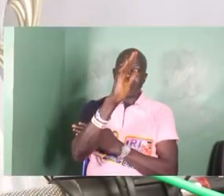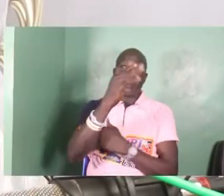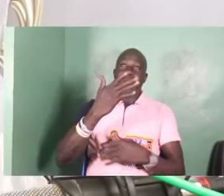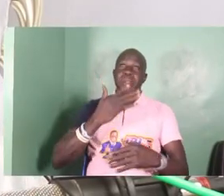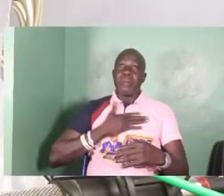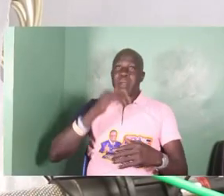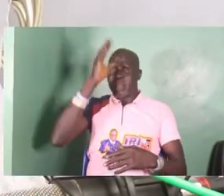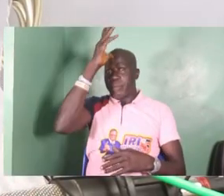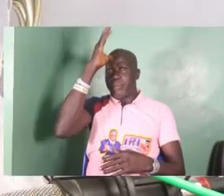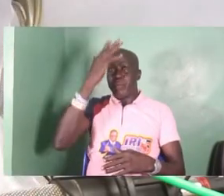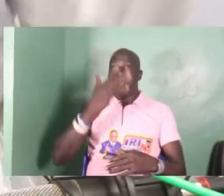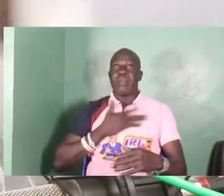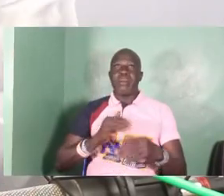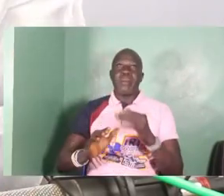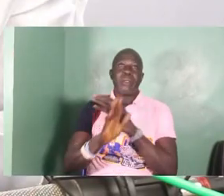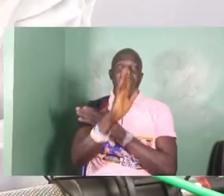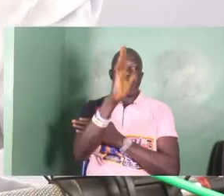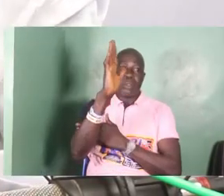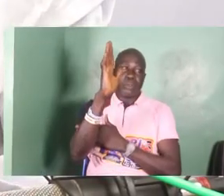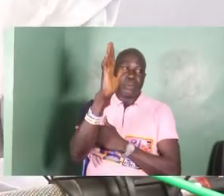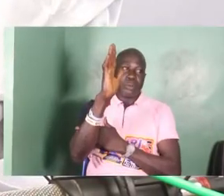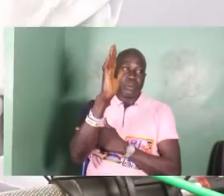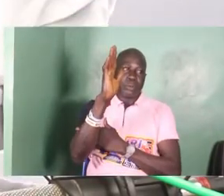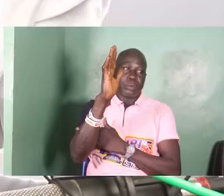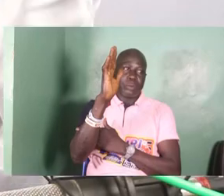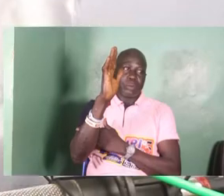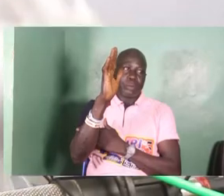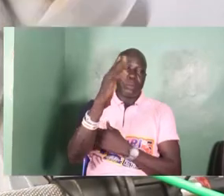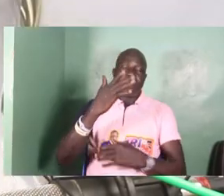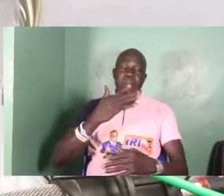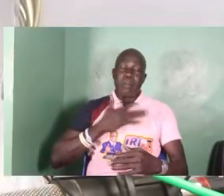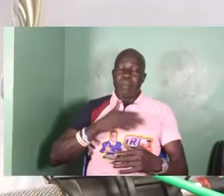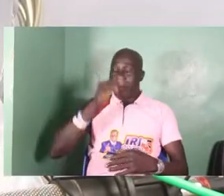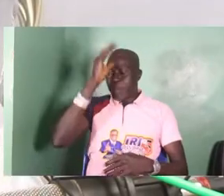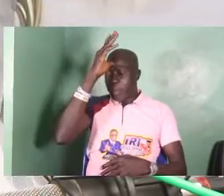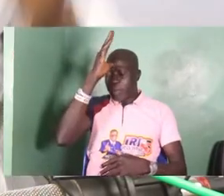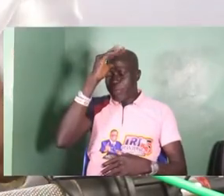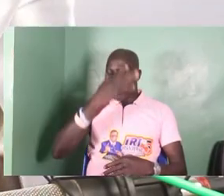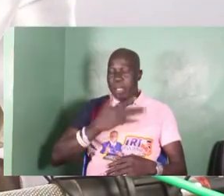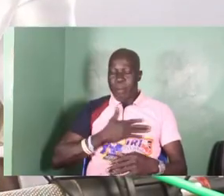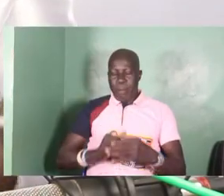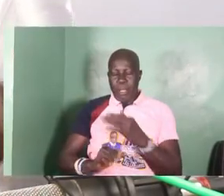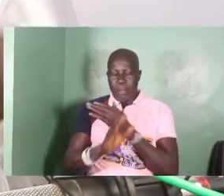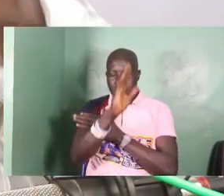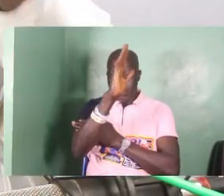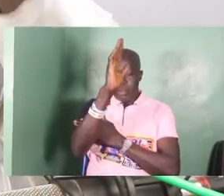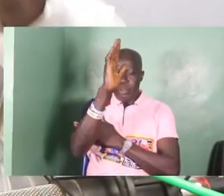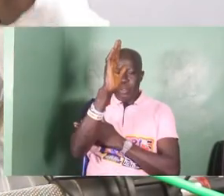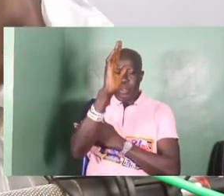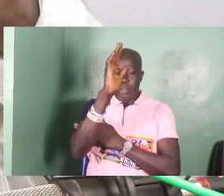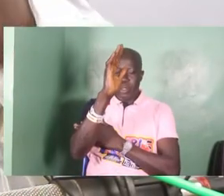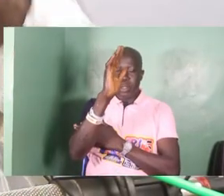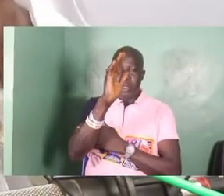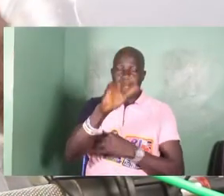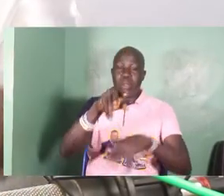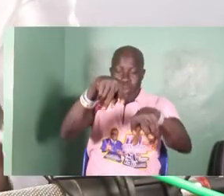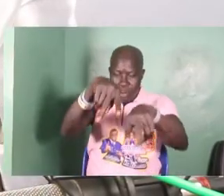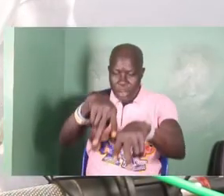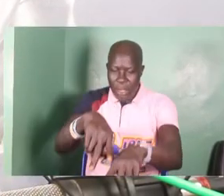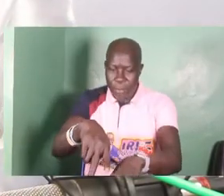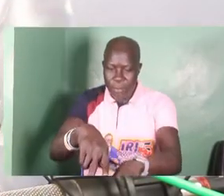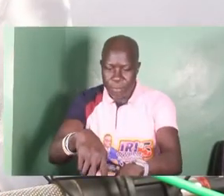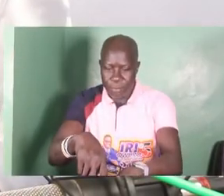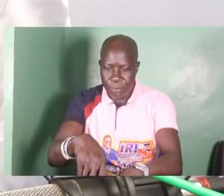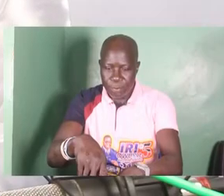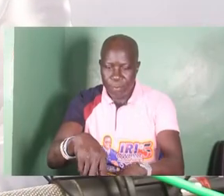baba mi ati olorun me my father oh my god baba mi ati olorun me my father oh my god e boju wole look